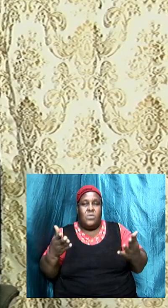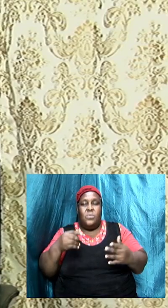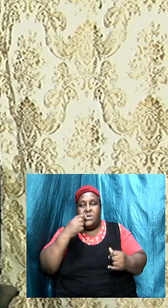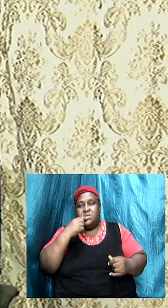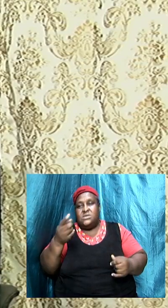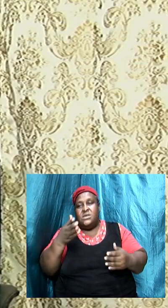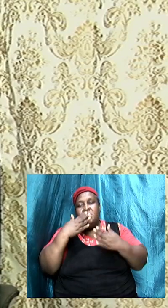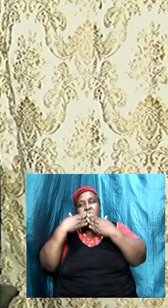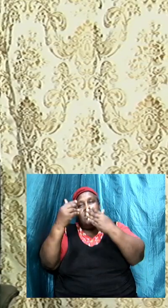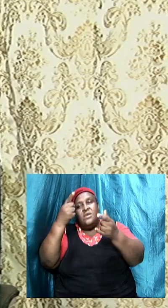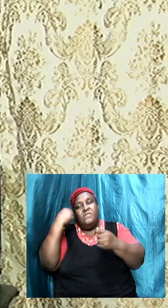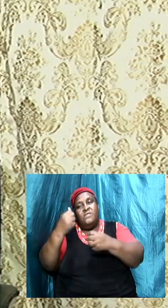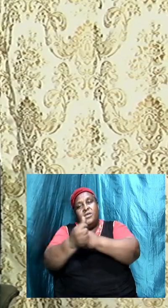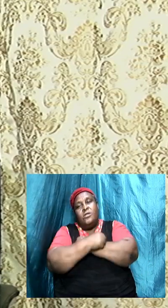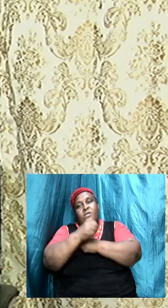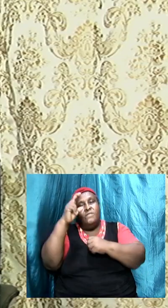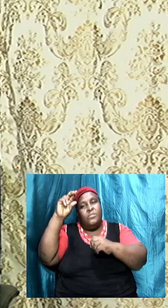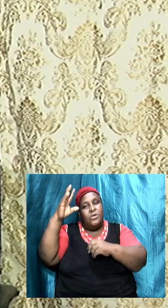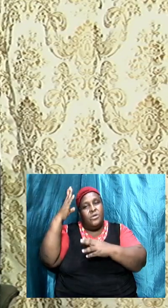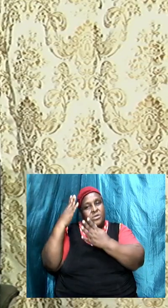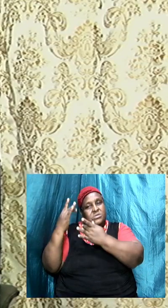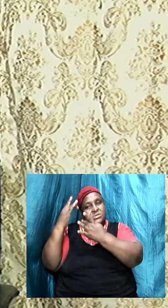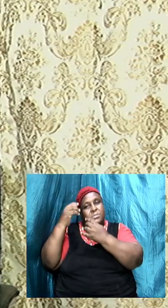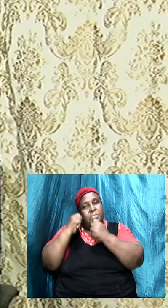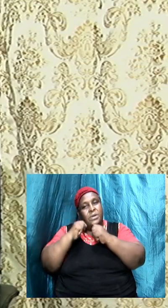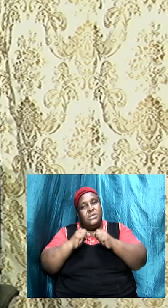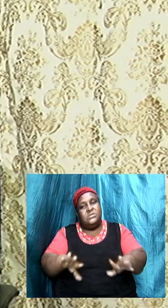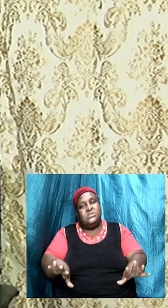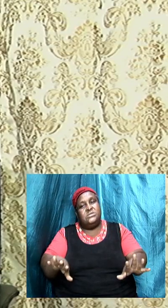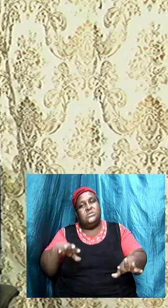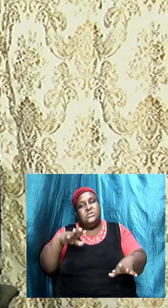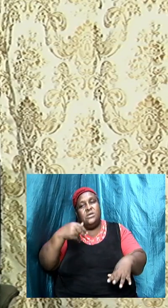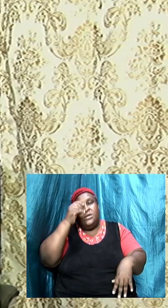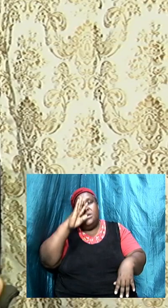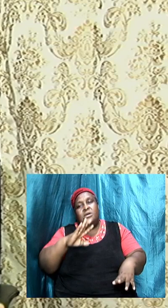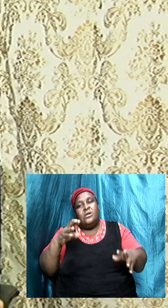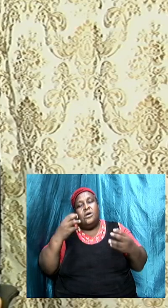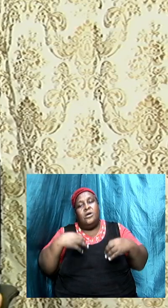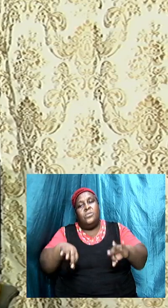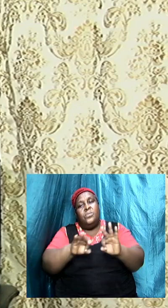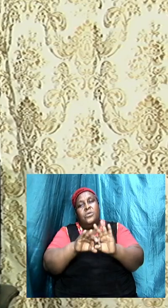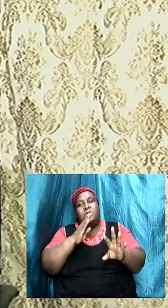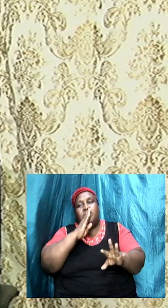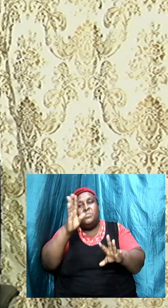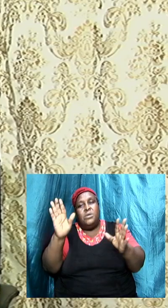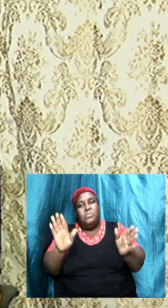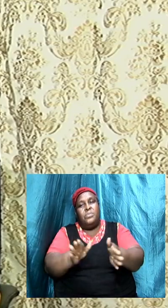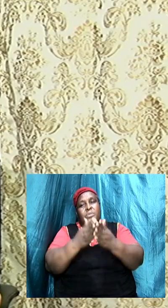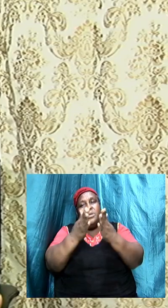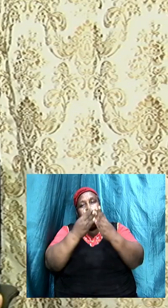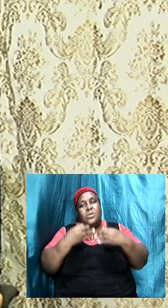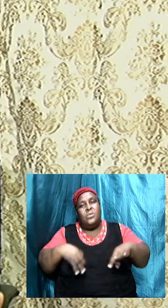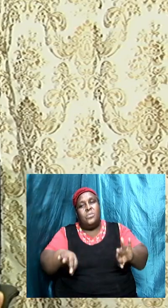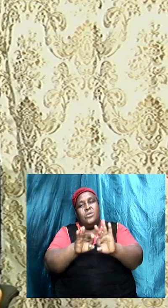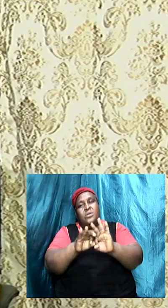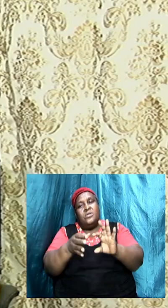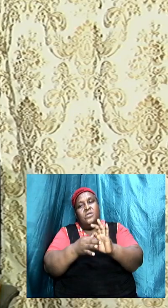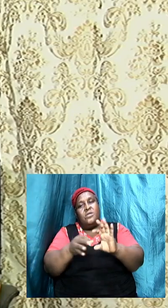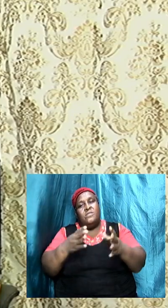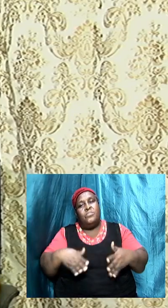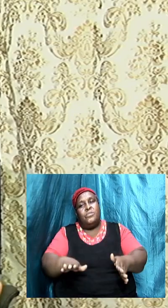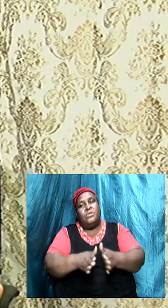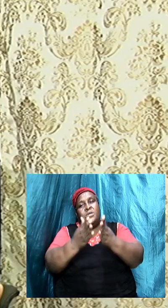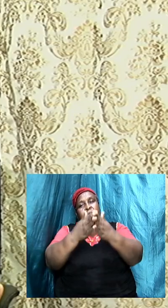thank you for your love and your mercies. We thank you for your blessings. God, you are worthy to be praised. You are worthy of praise.